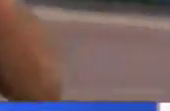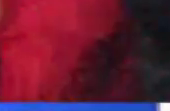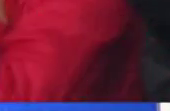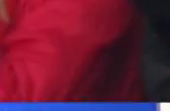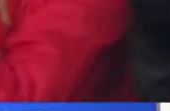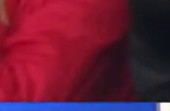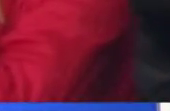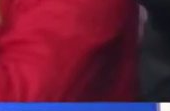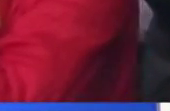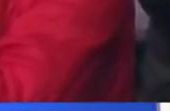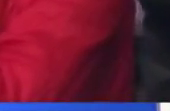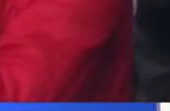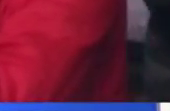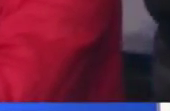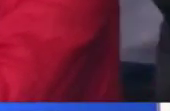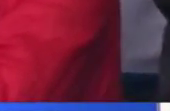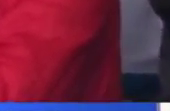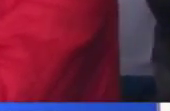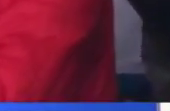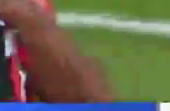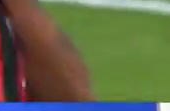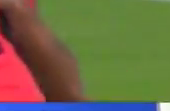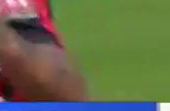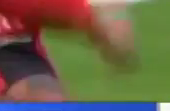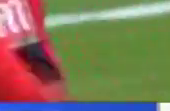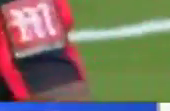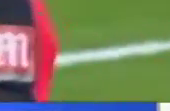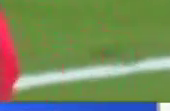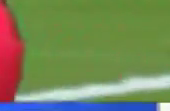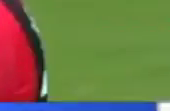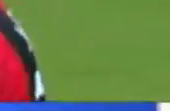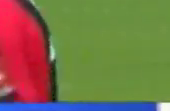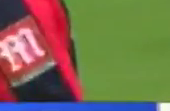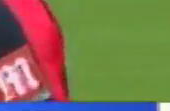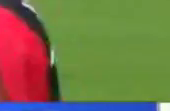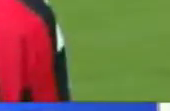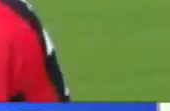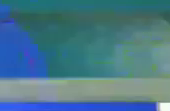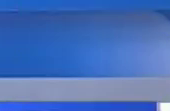today. He's tried to be positive. He caught the game up very well, but...